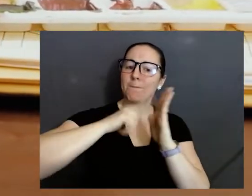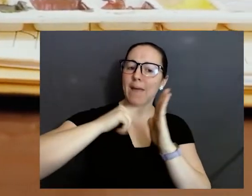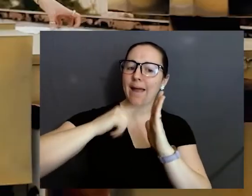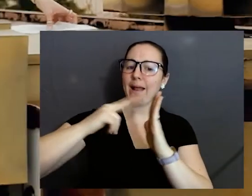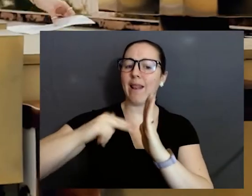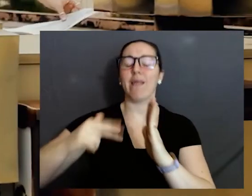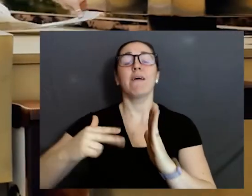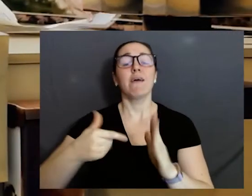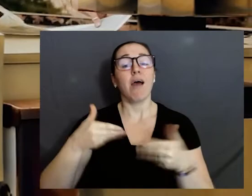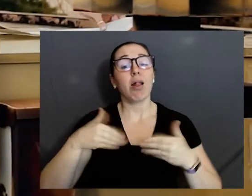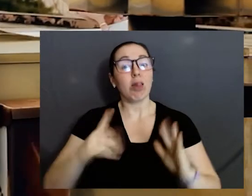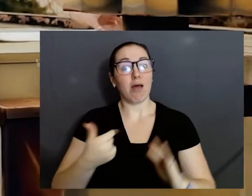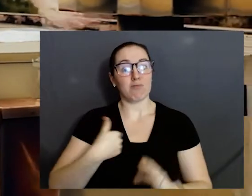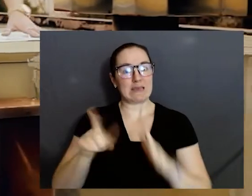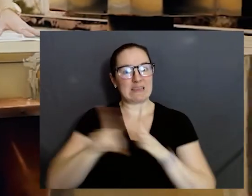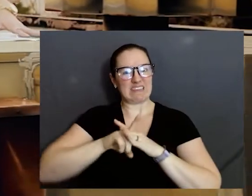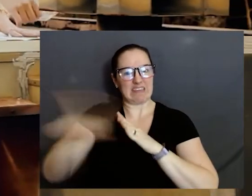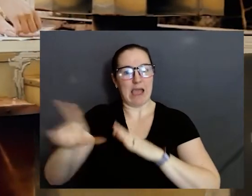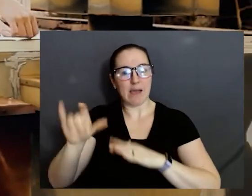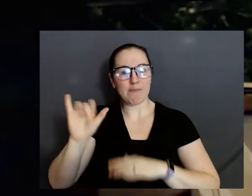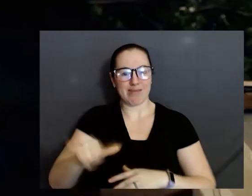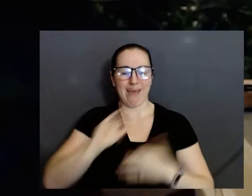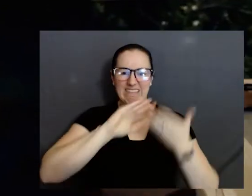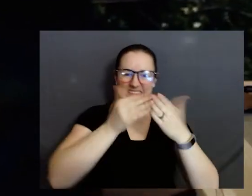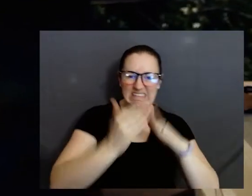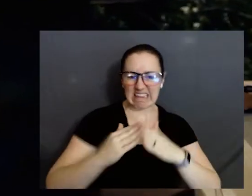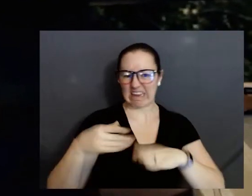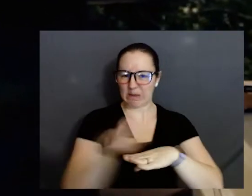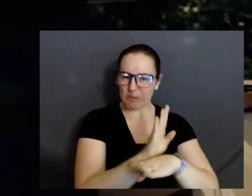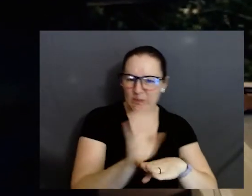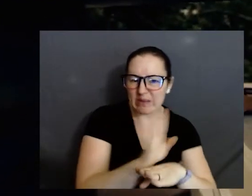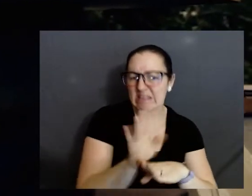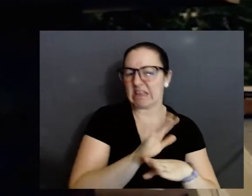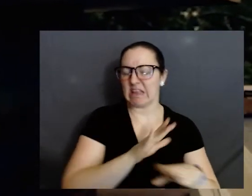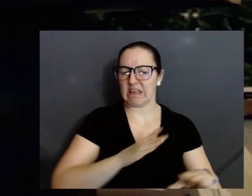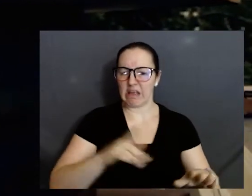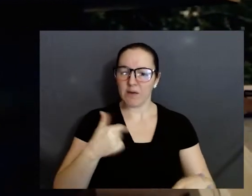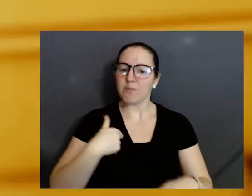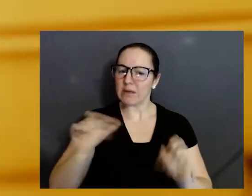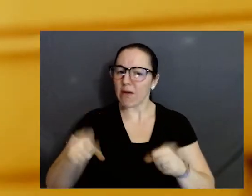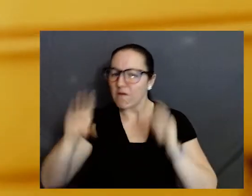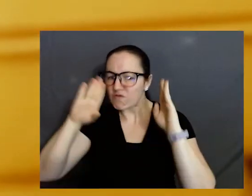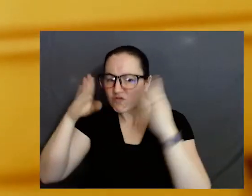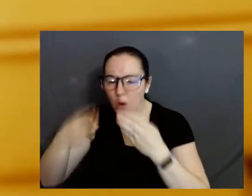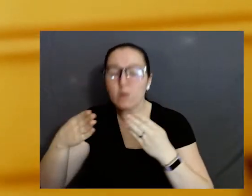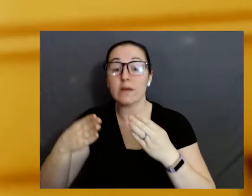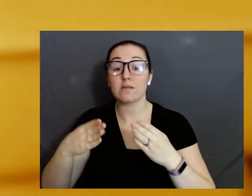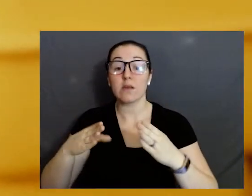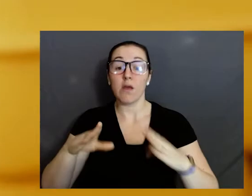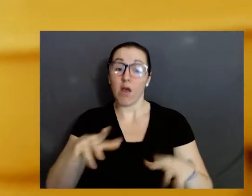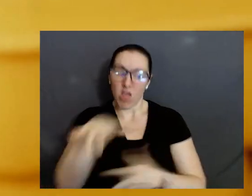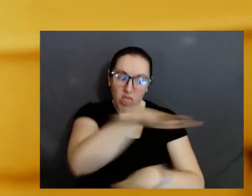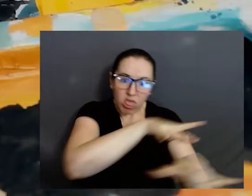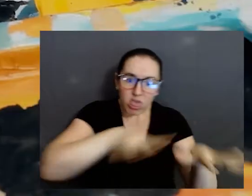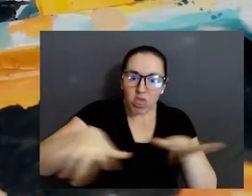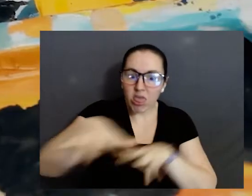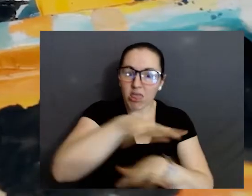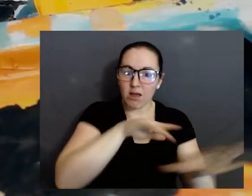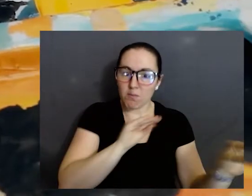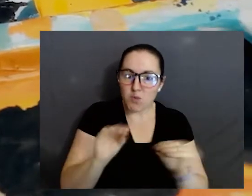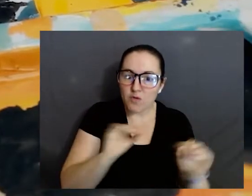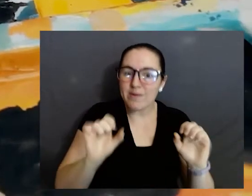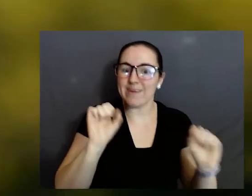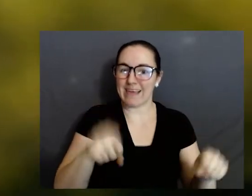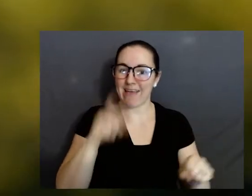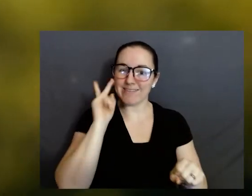Painting up on the roof kind of allows me to escape from the busyness of the city and focus. I get to see all of the